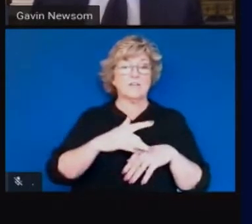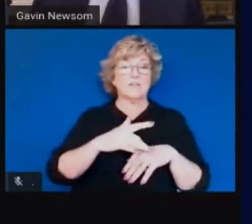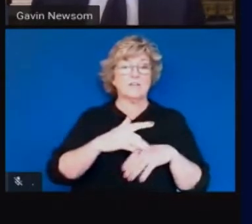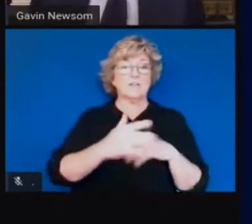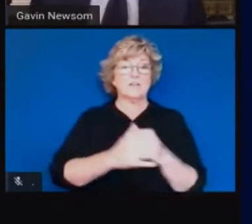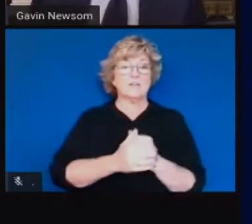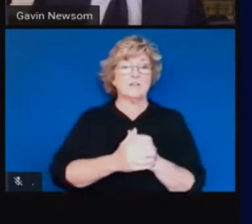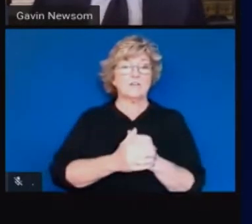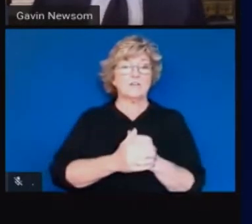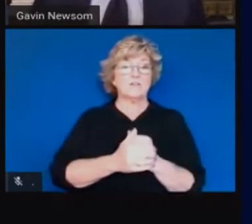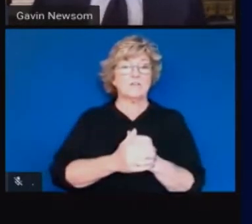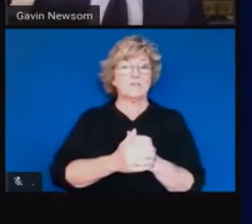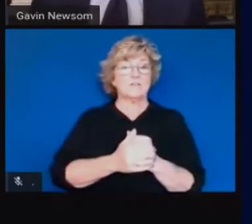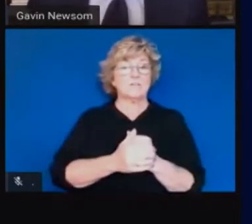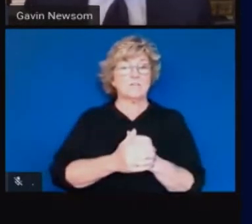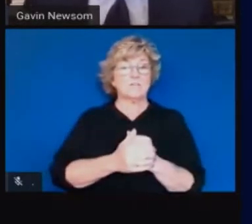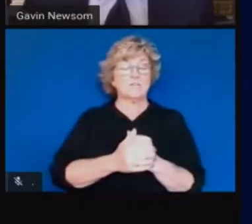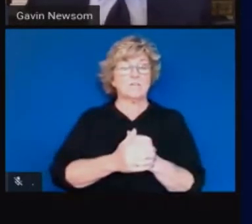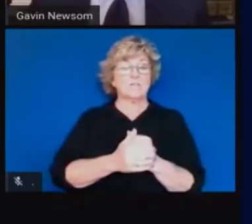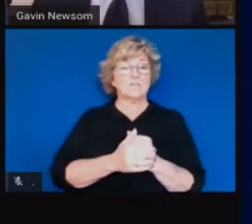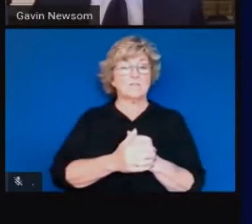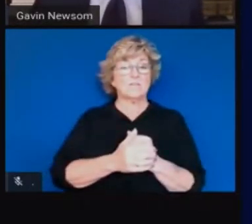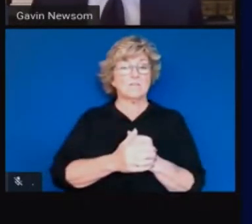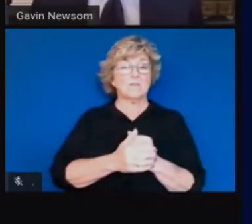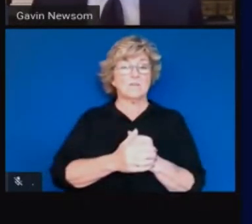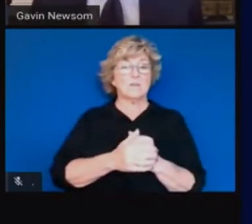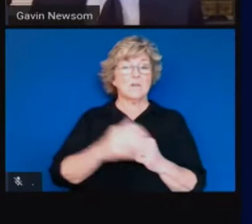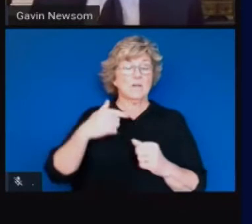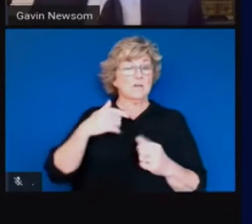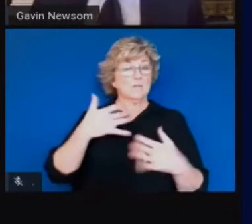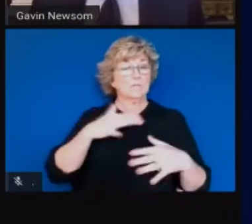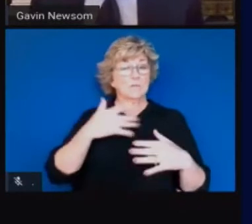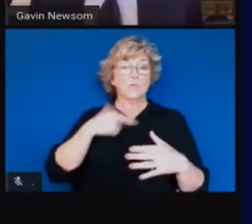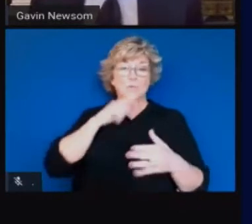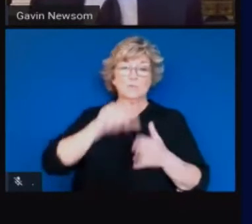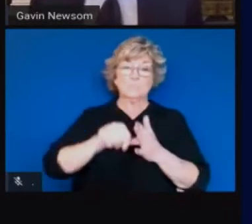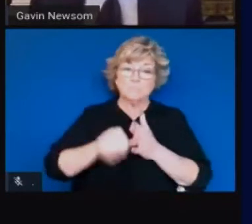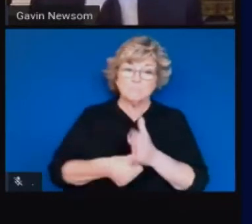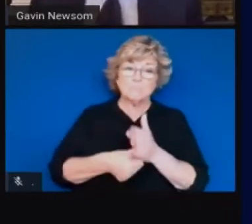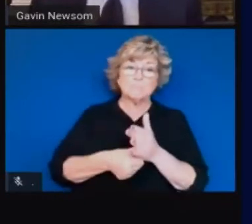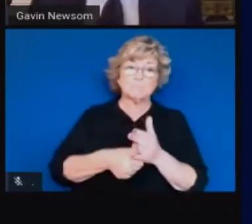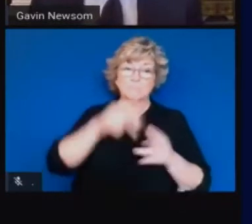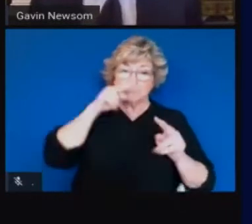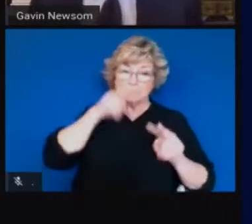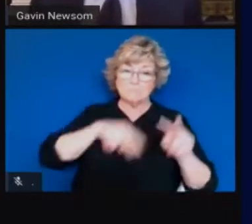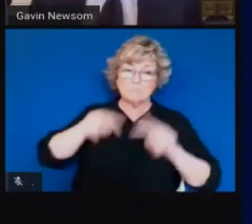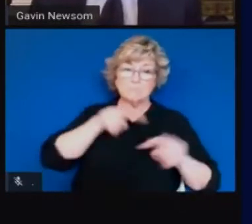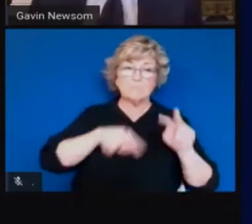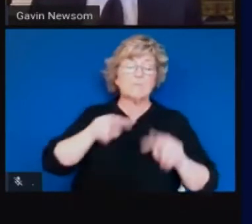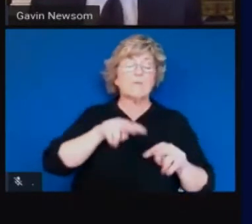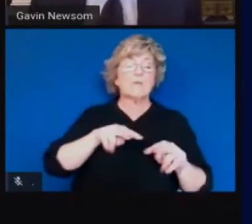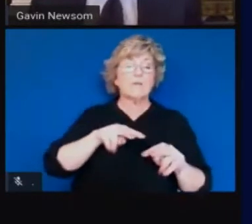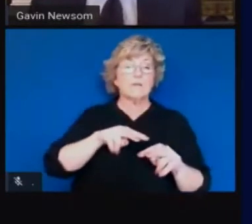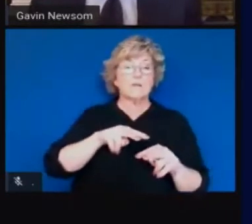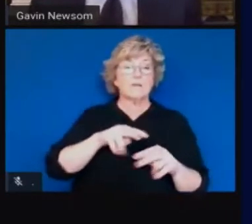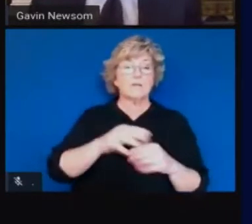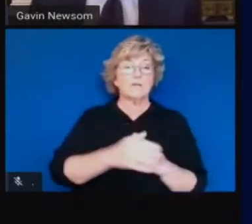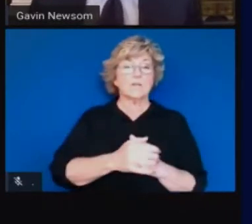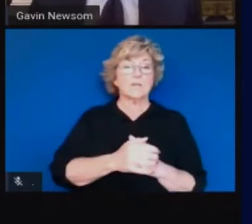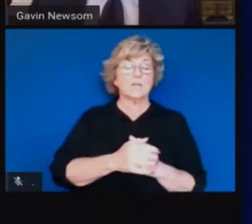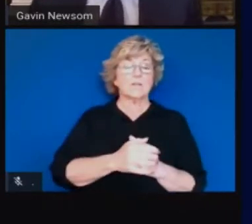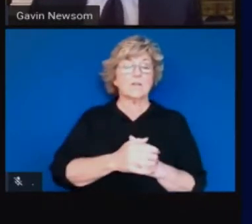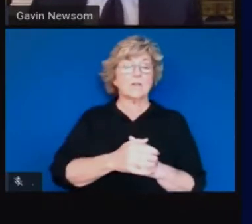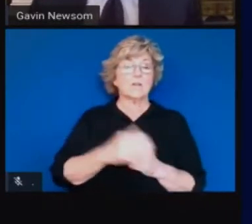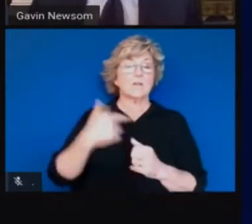underpins and just underscores the importance of our continued surveillance and these incredible partnerships